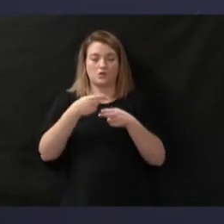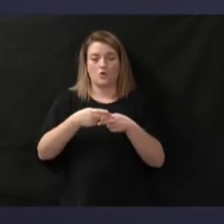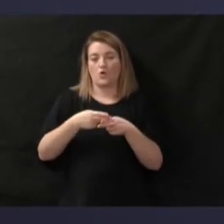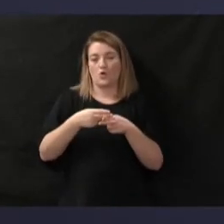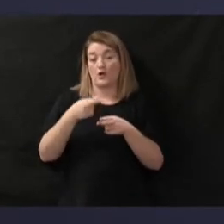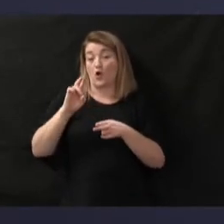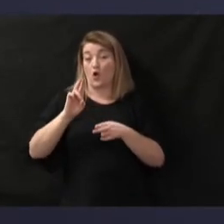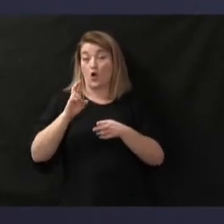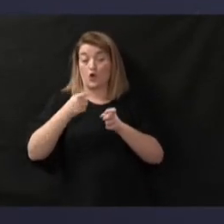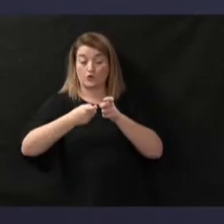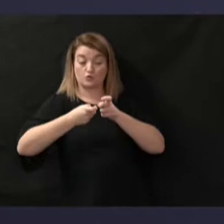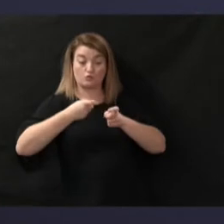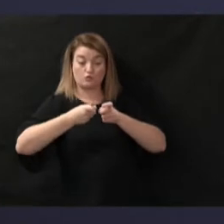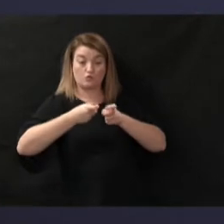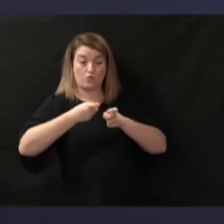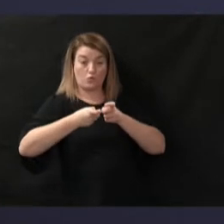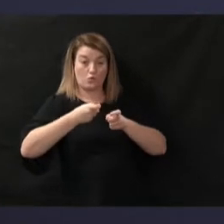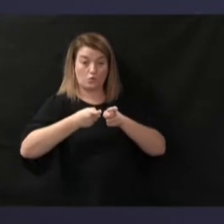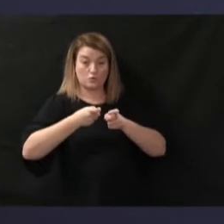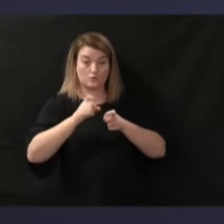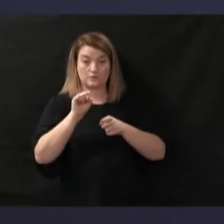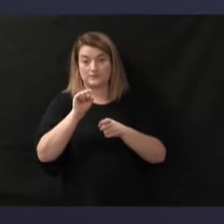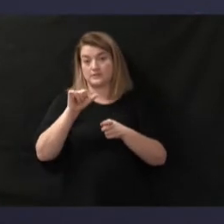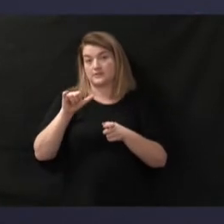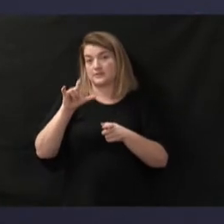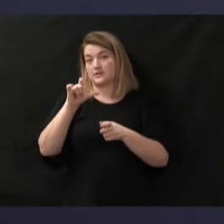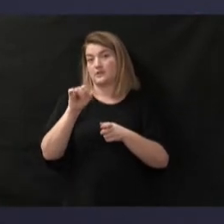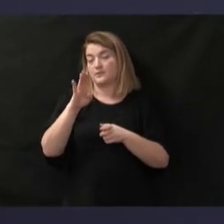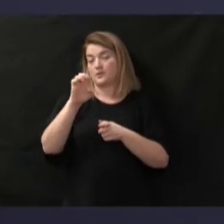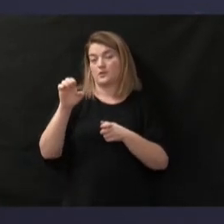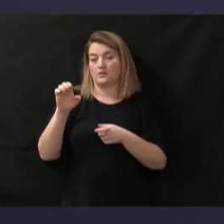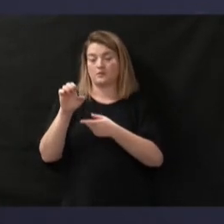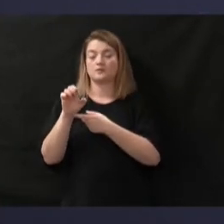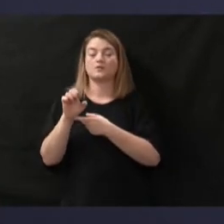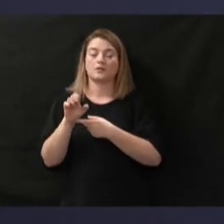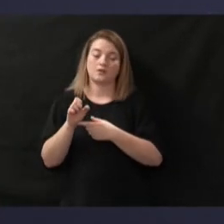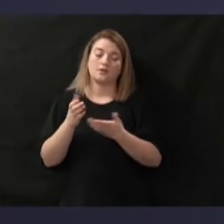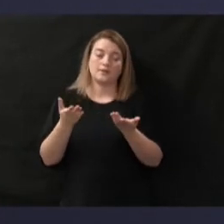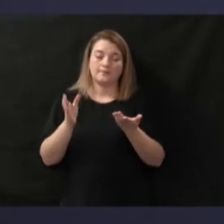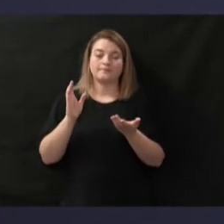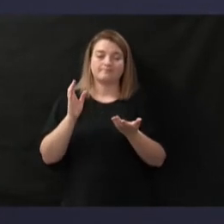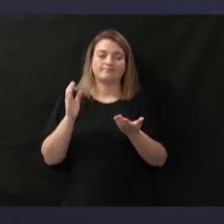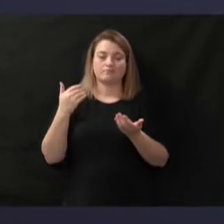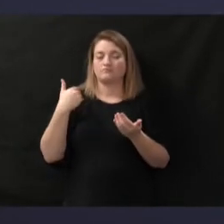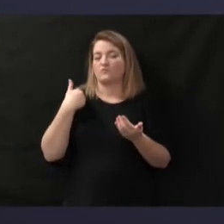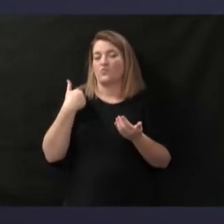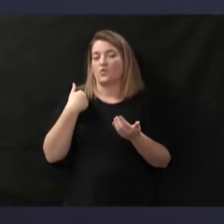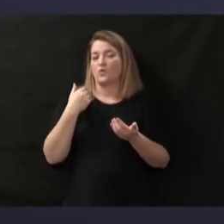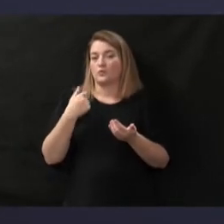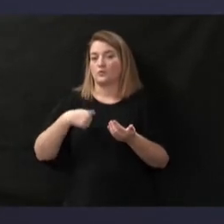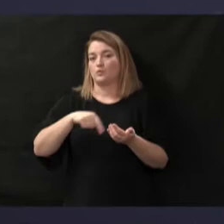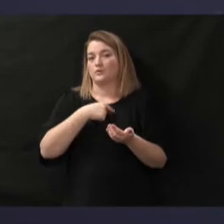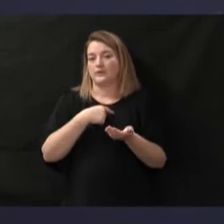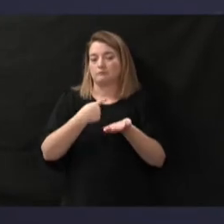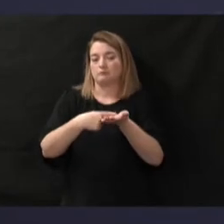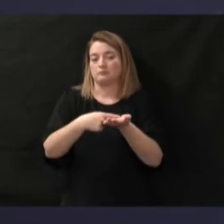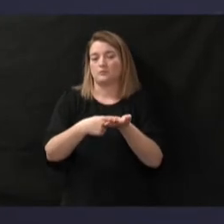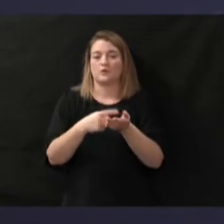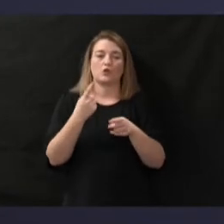That's why when we talk about, we used to say at our school for Magic E, the lazy bossy